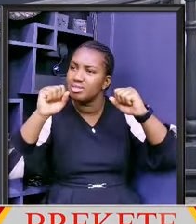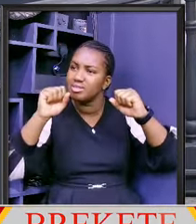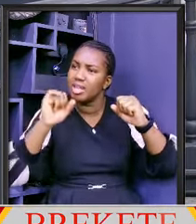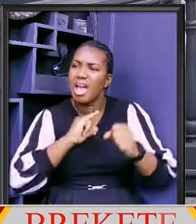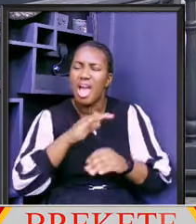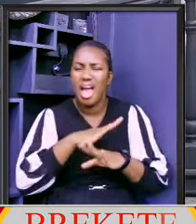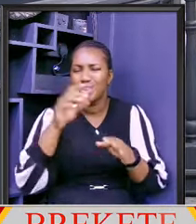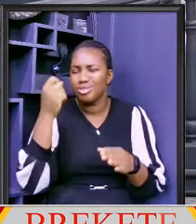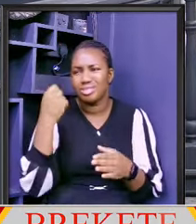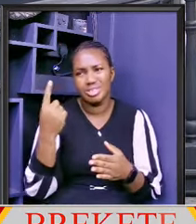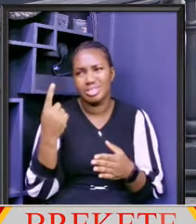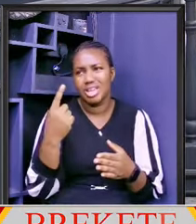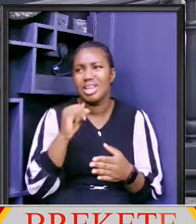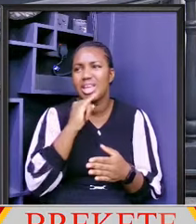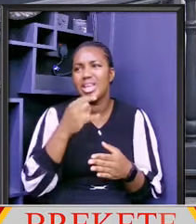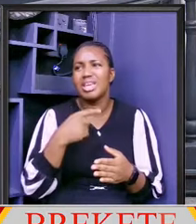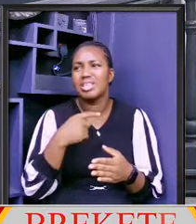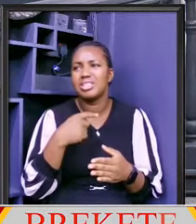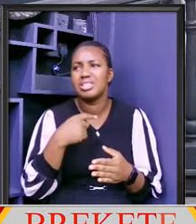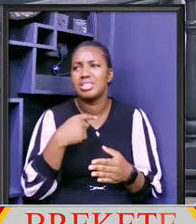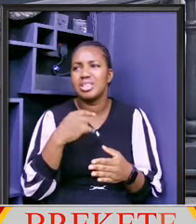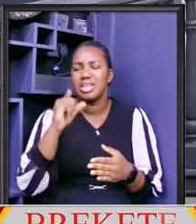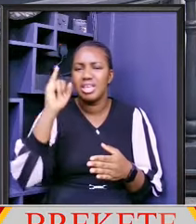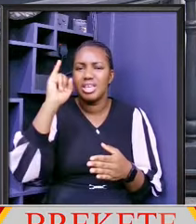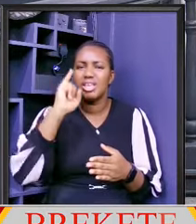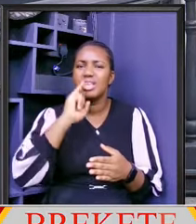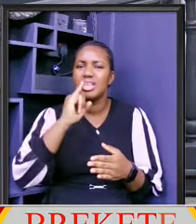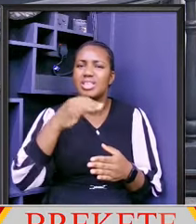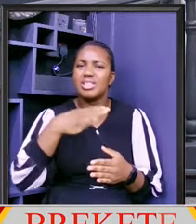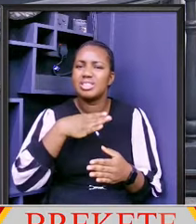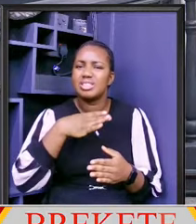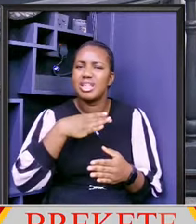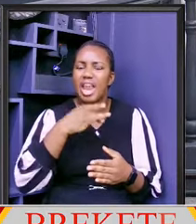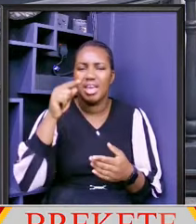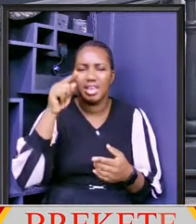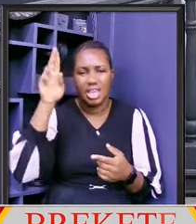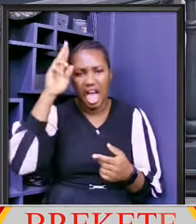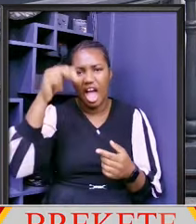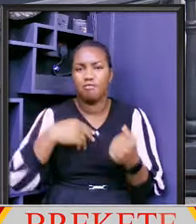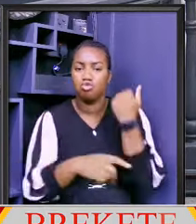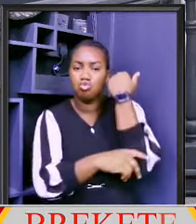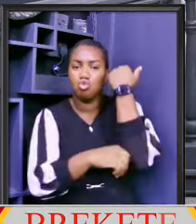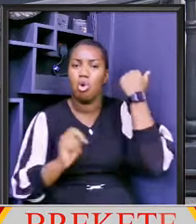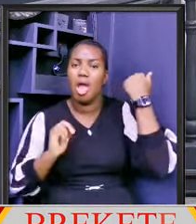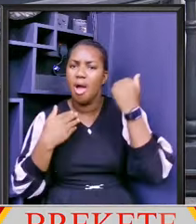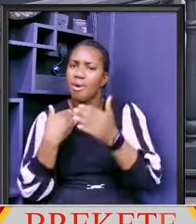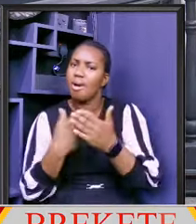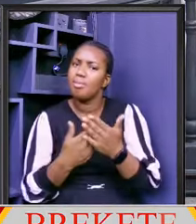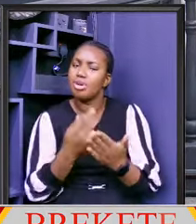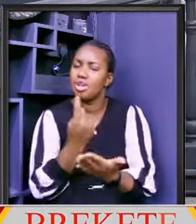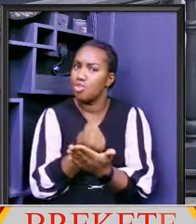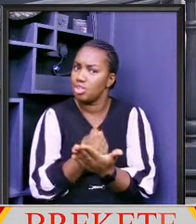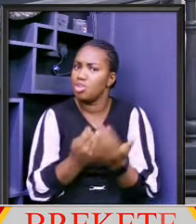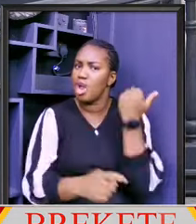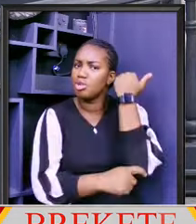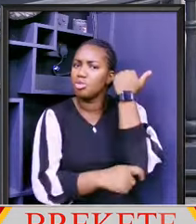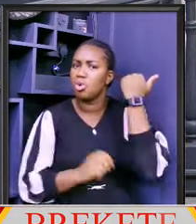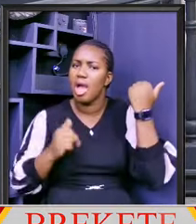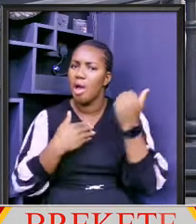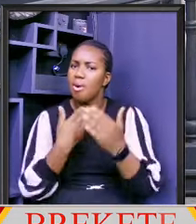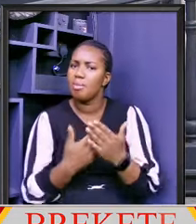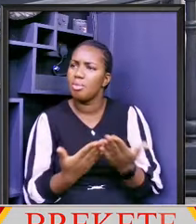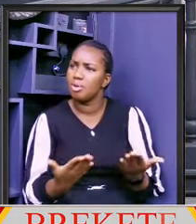I don't understand. It's like he has stole our money. God is the treasurer. Accusing late president has stole our money.